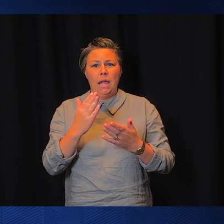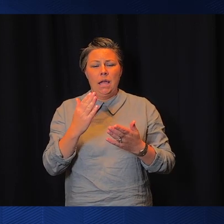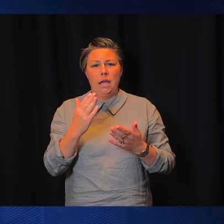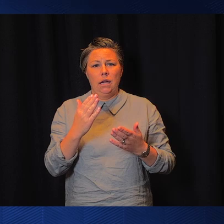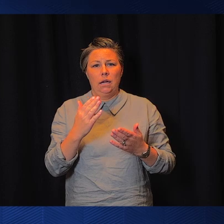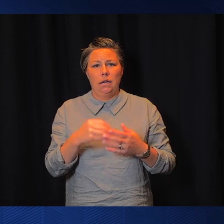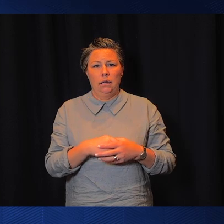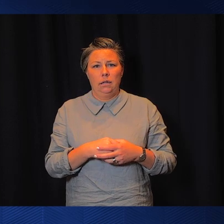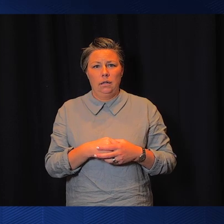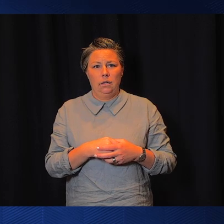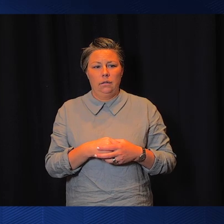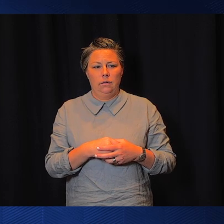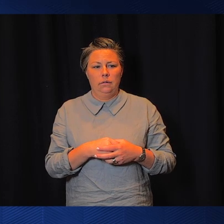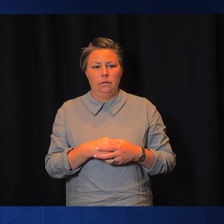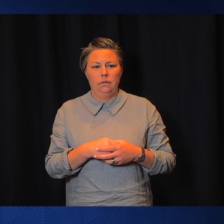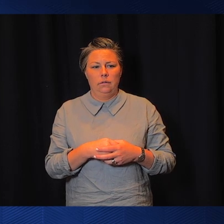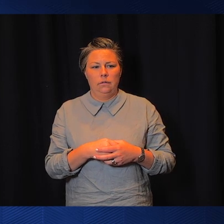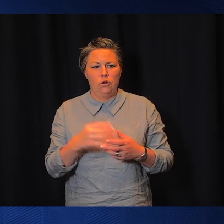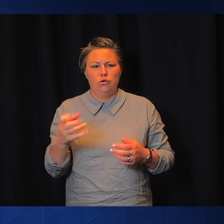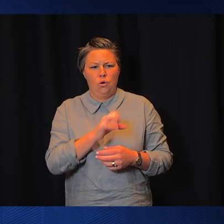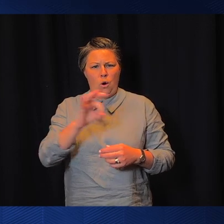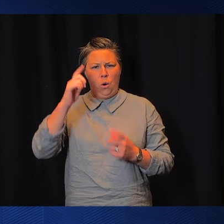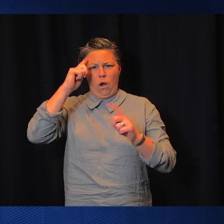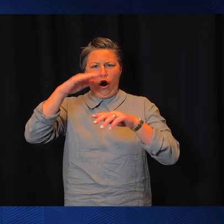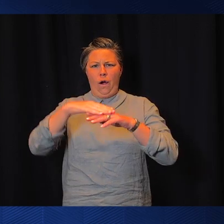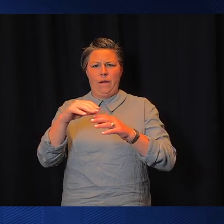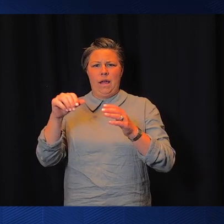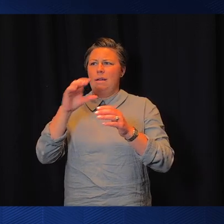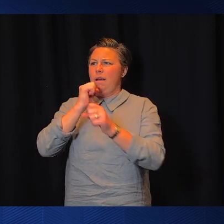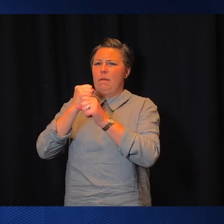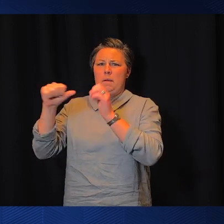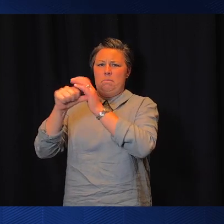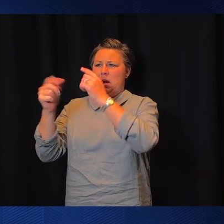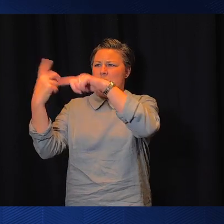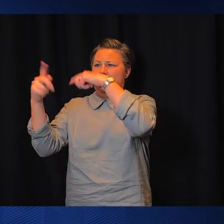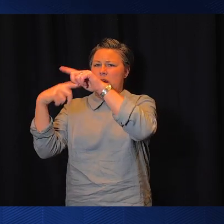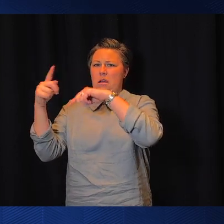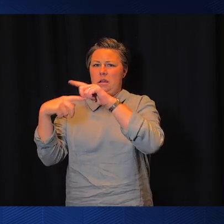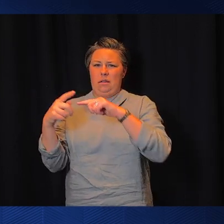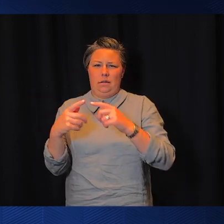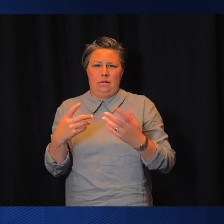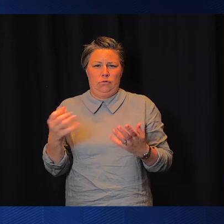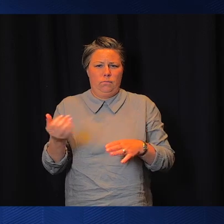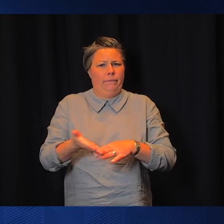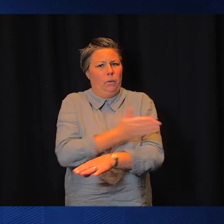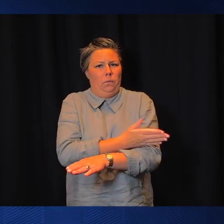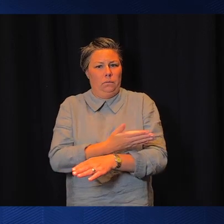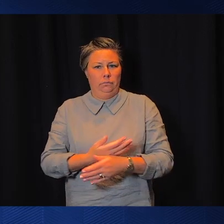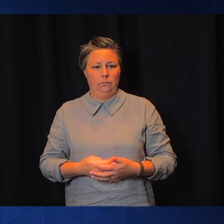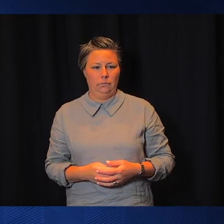you already placed your money in where it should be to respond. Yeah? The other last point in that, Kate,